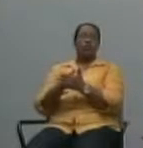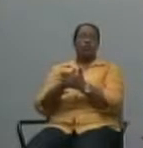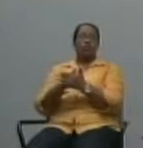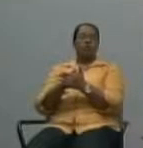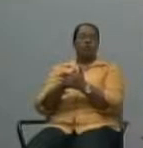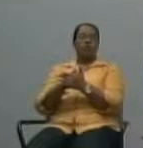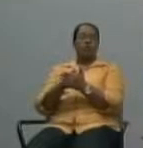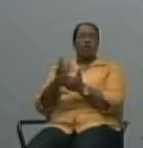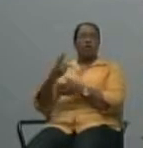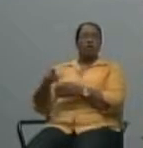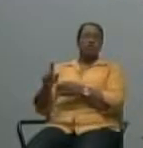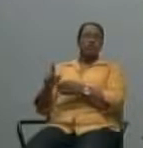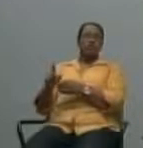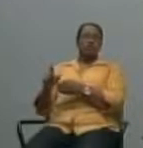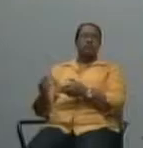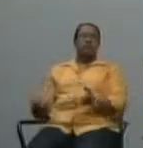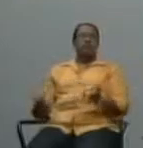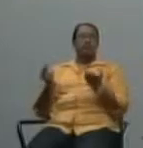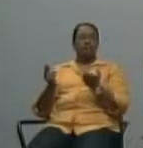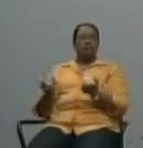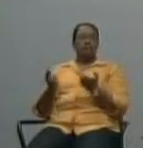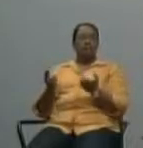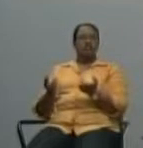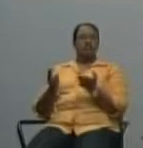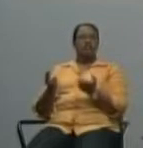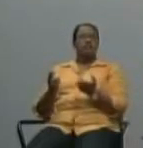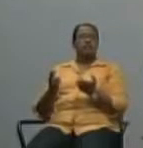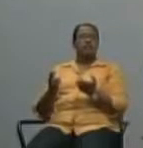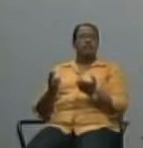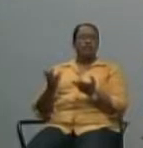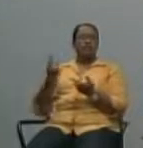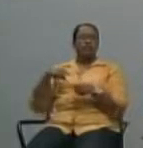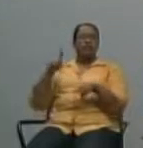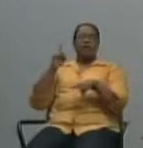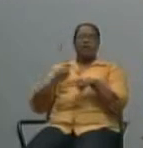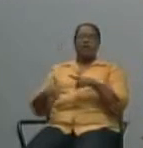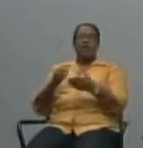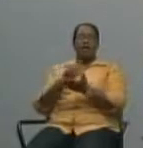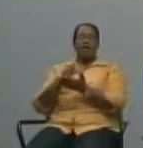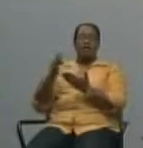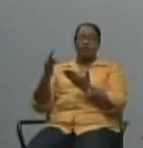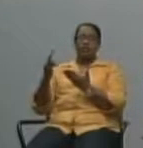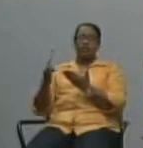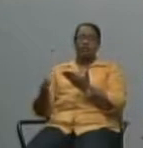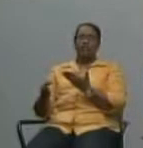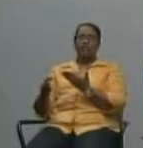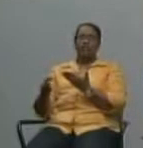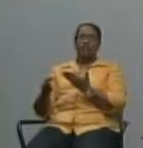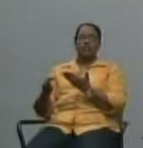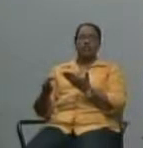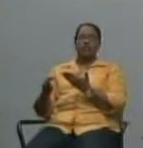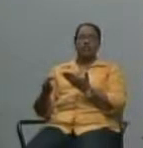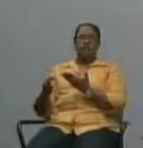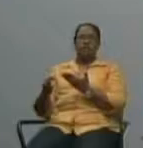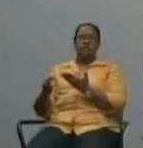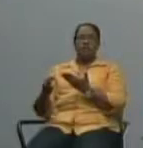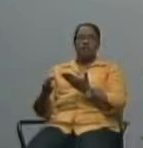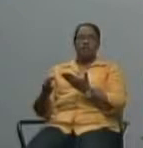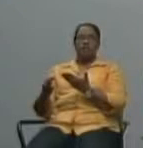justice and wisdom to use money, we cannot fail to raise our eyes to the leaders of the